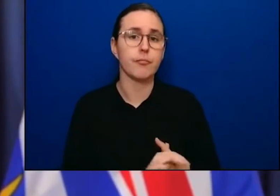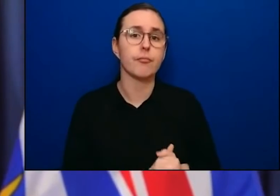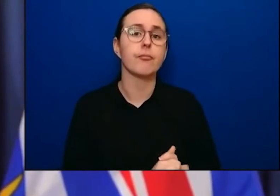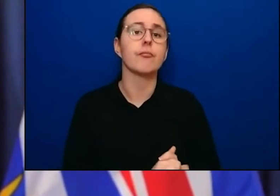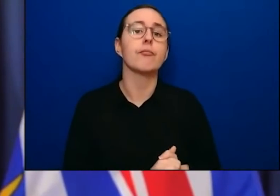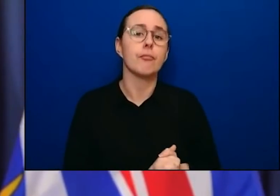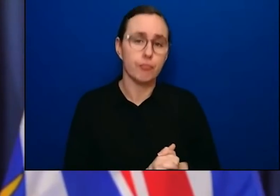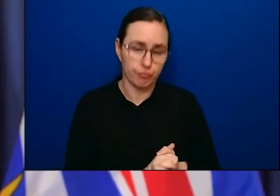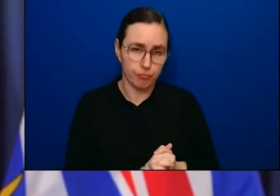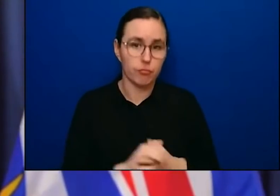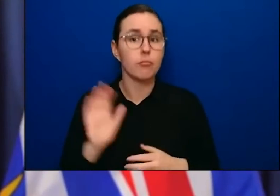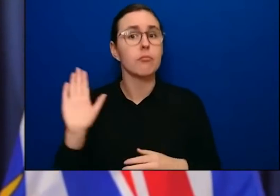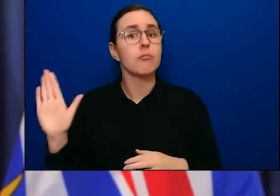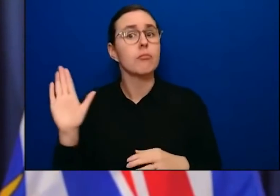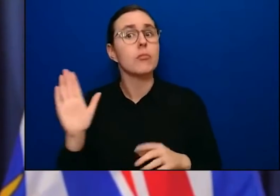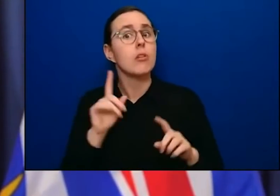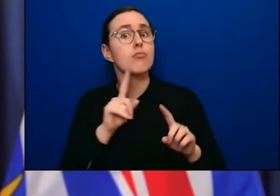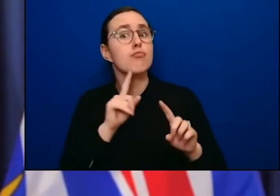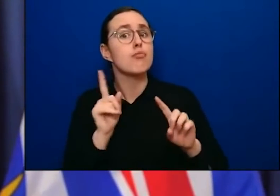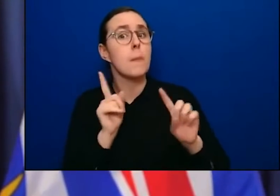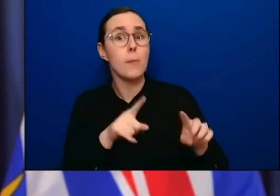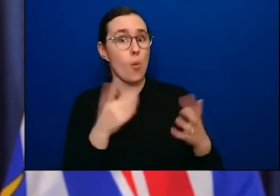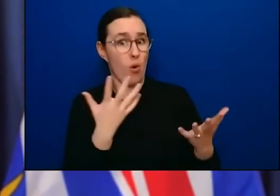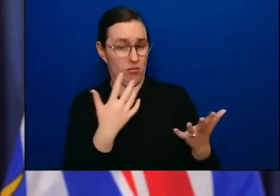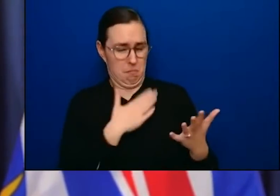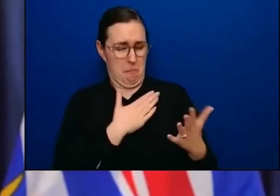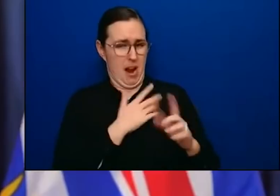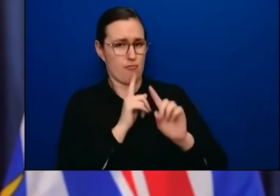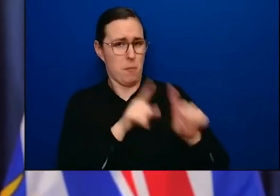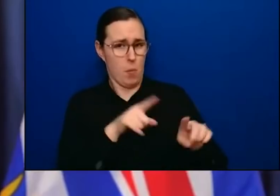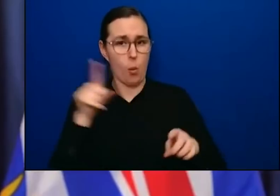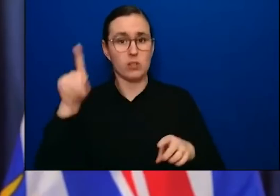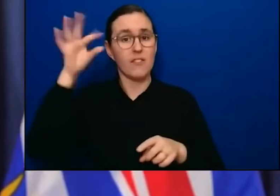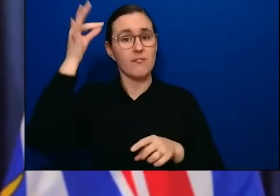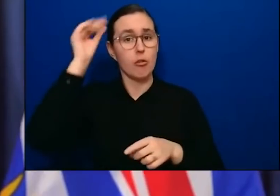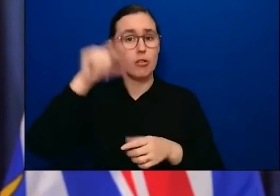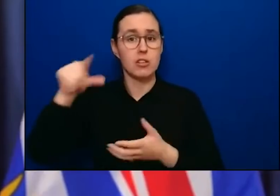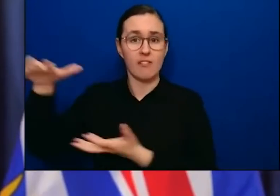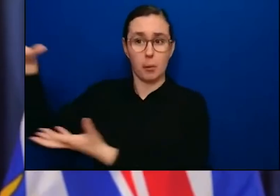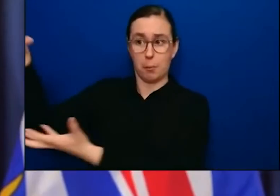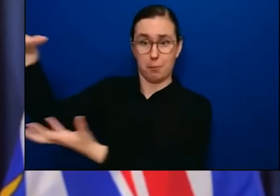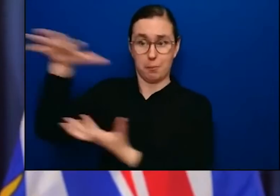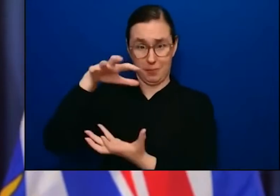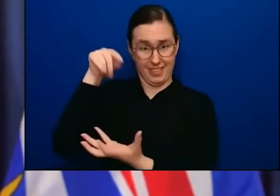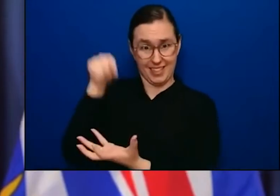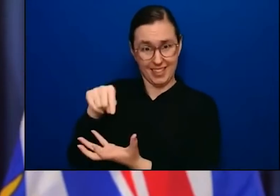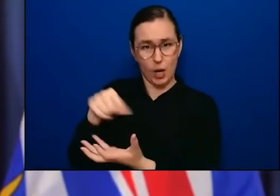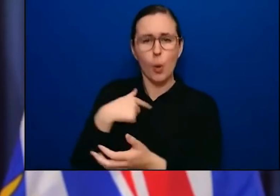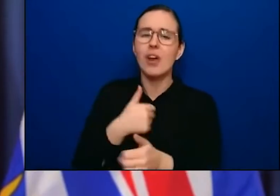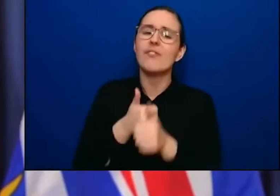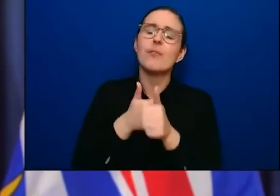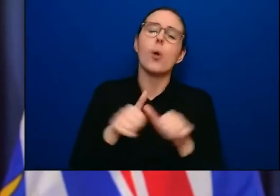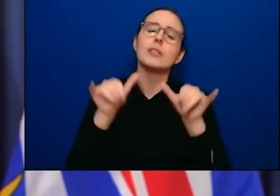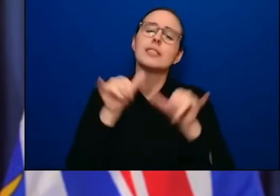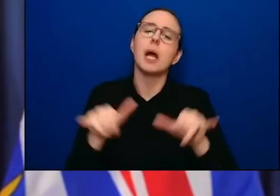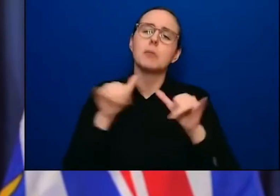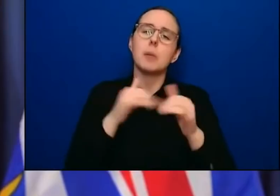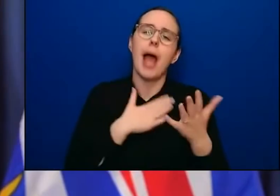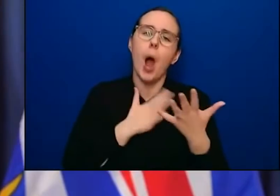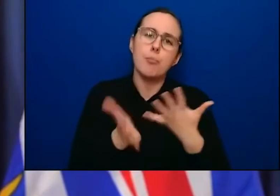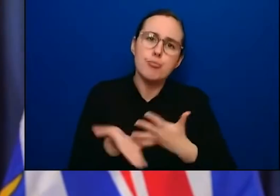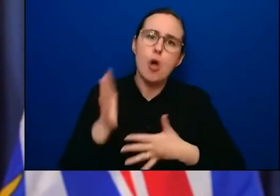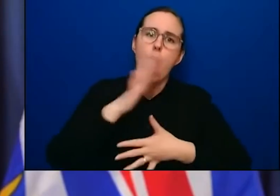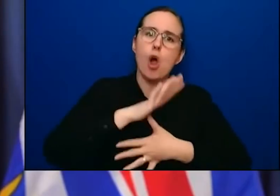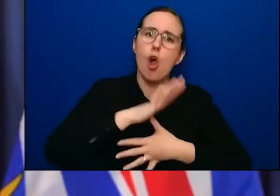with the priorities that we laid out on December 21st, which is to support testing centers, support healthcare workers, support